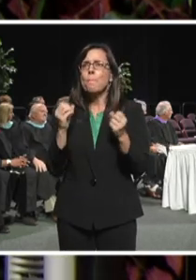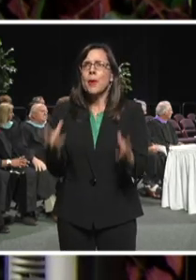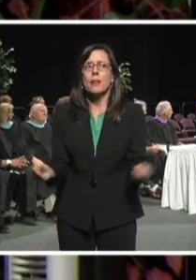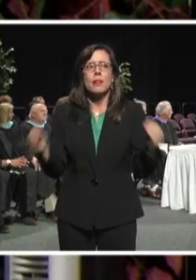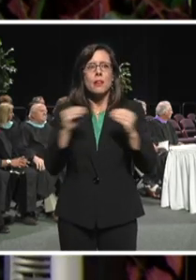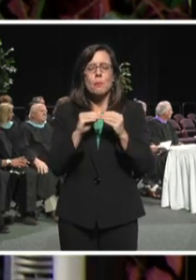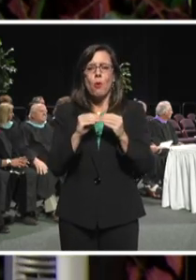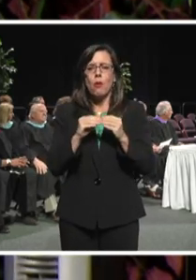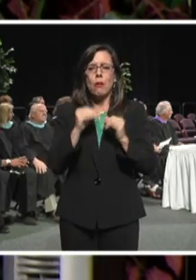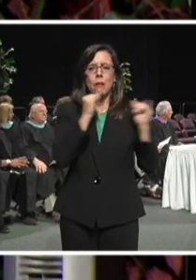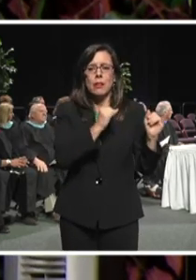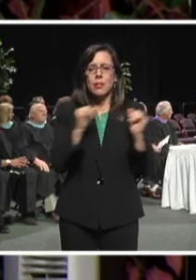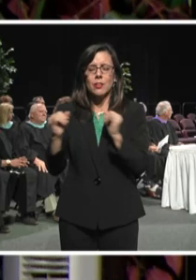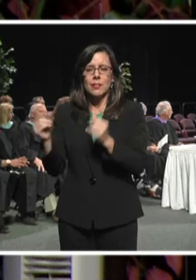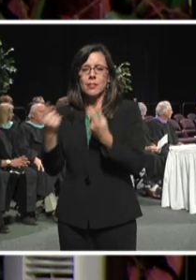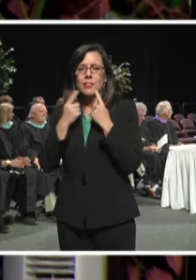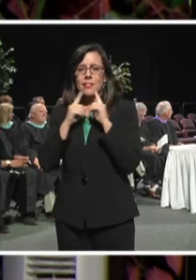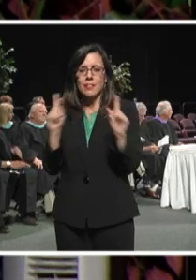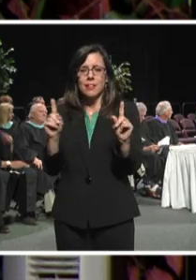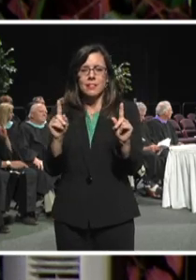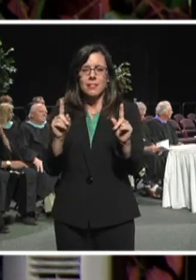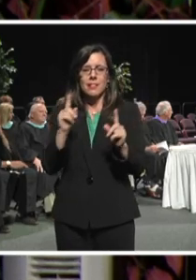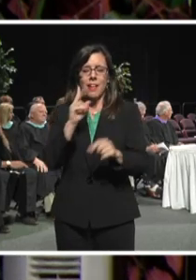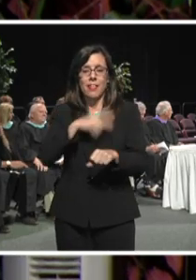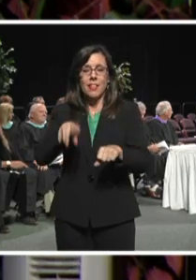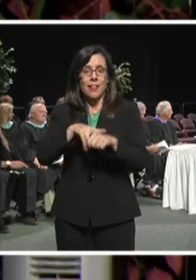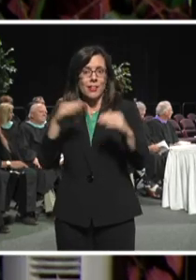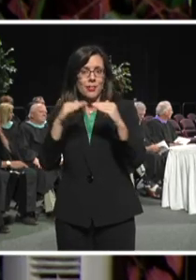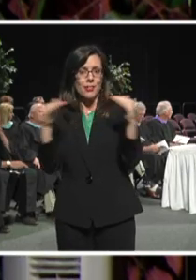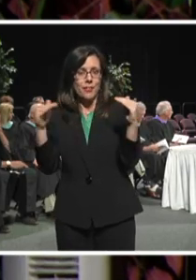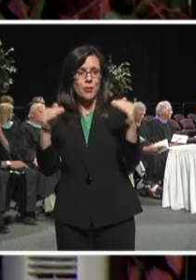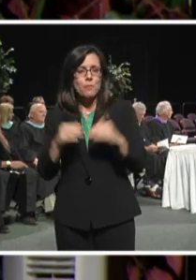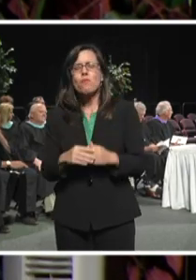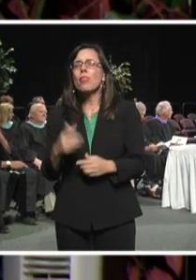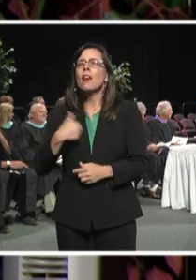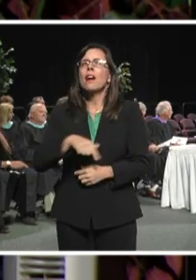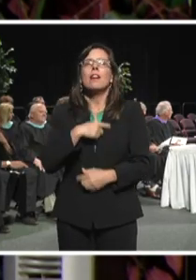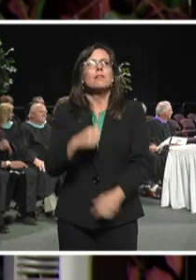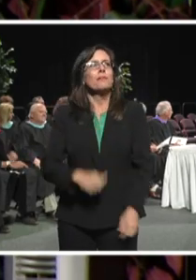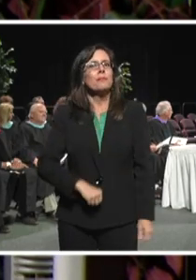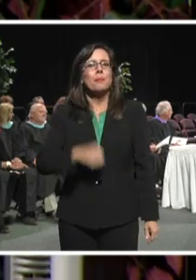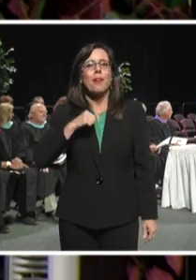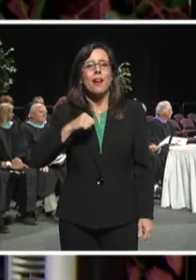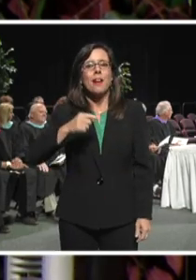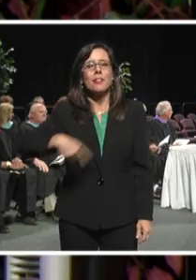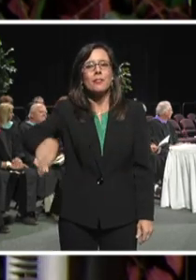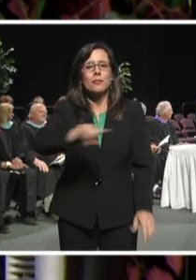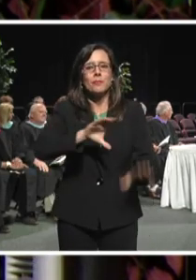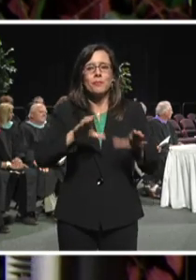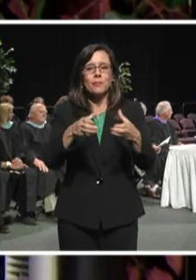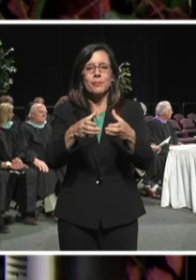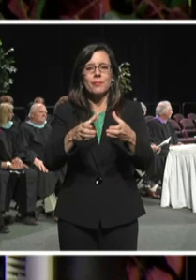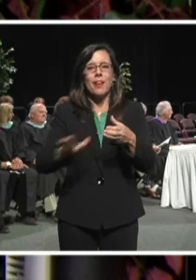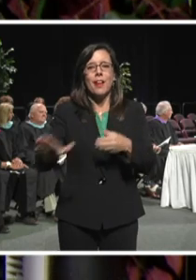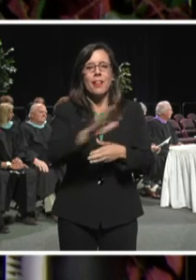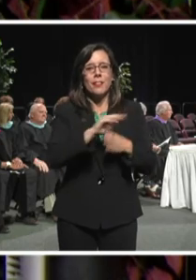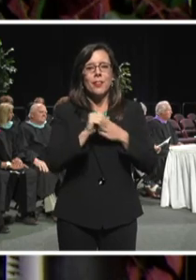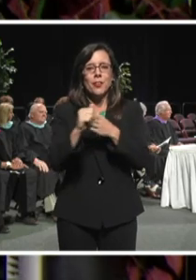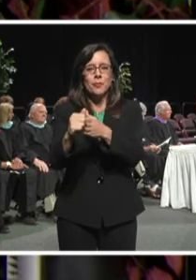more individual successes at the national level. I am so proud of this class and their